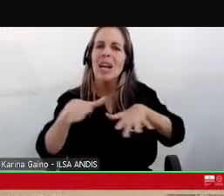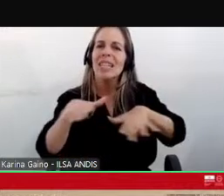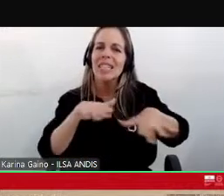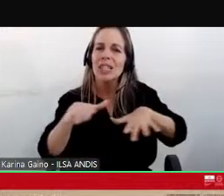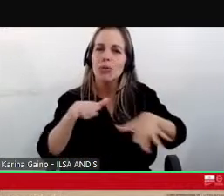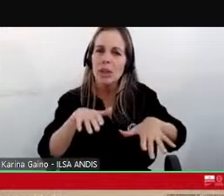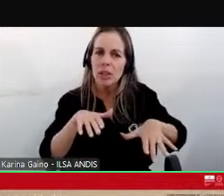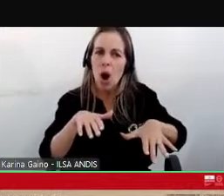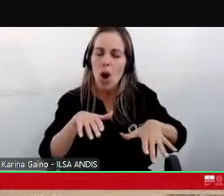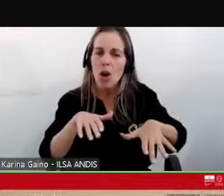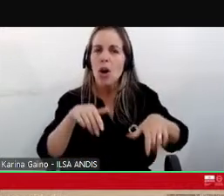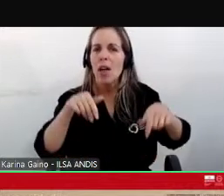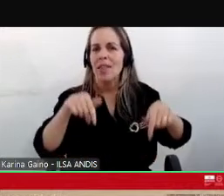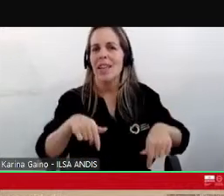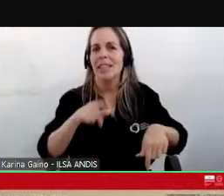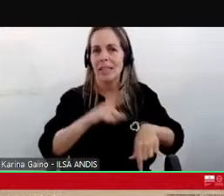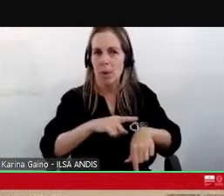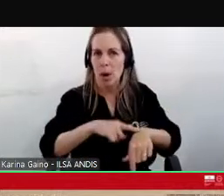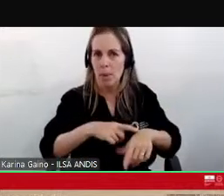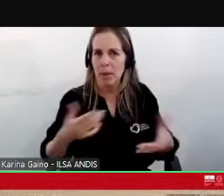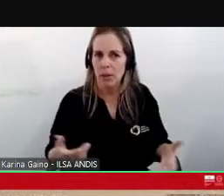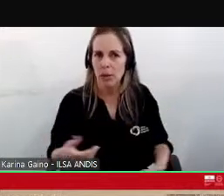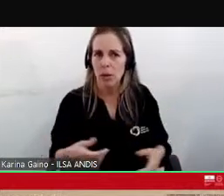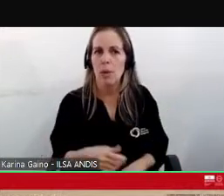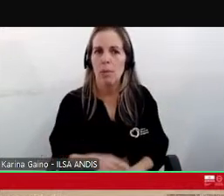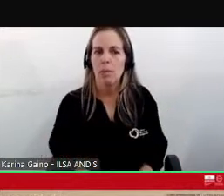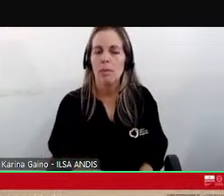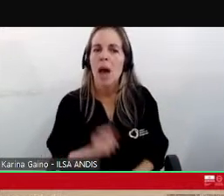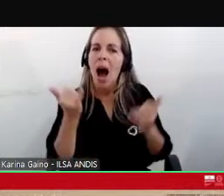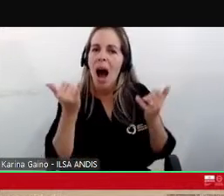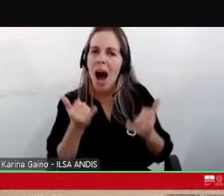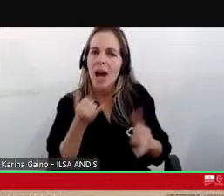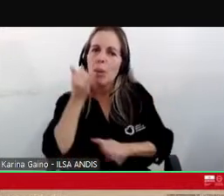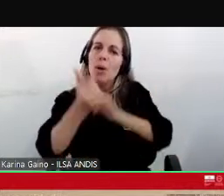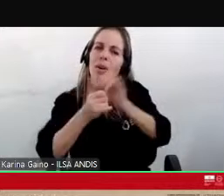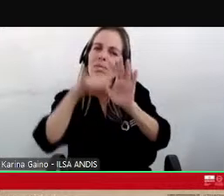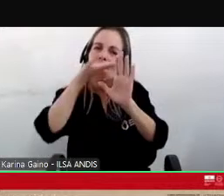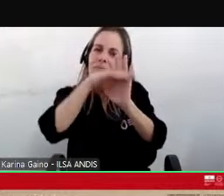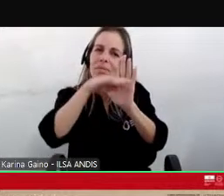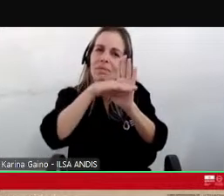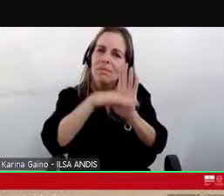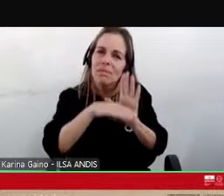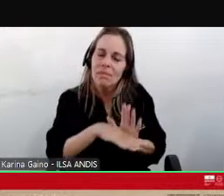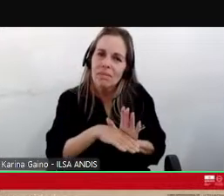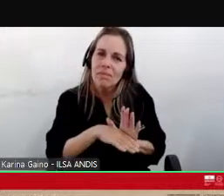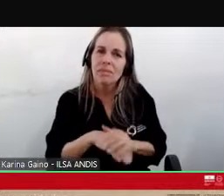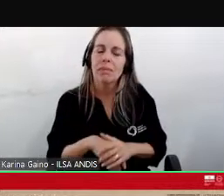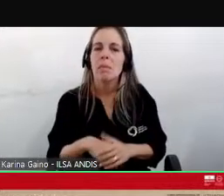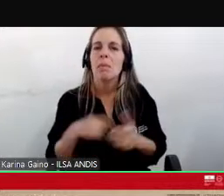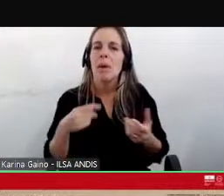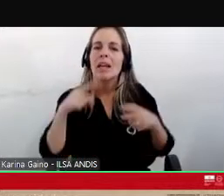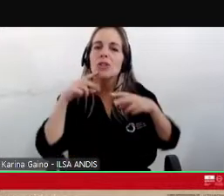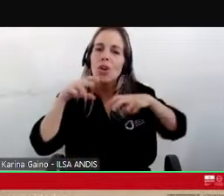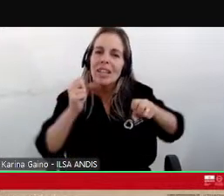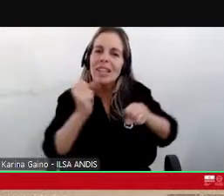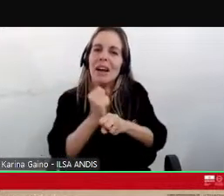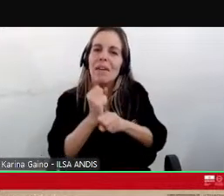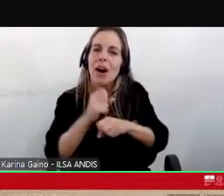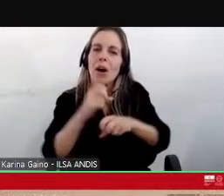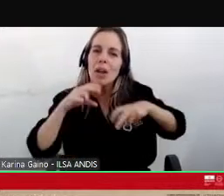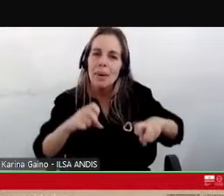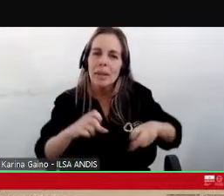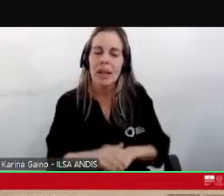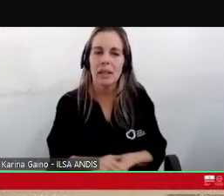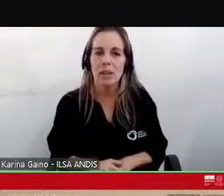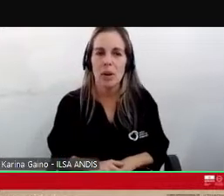establecimientos agrícolas instructions. They hay might have instructions to guardias to armados check que with pueden tener management before instrucciones de allowing controlar los workers in. movimientos, o And workers sea, who are indebted or have verificar